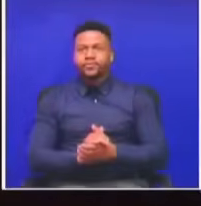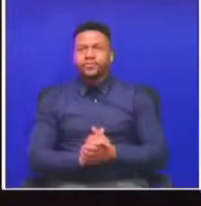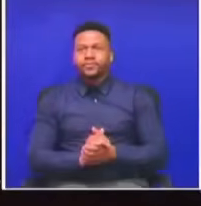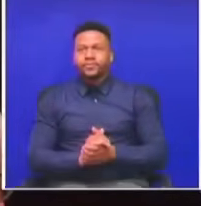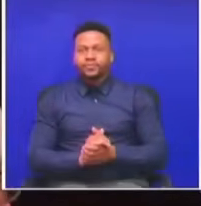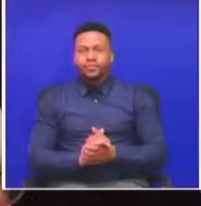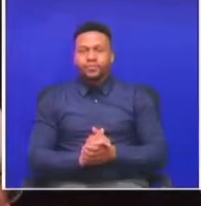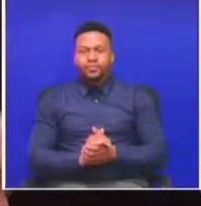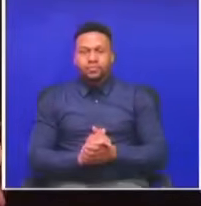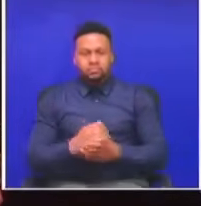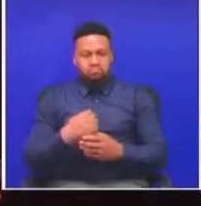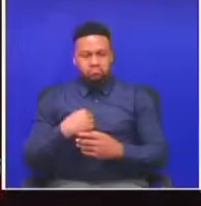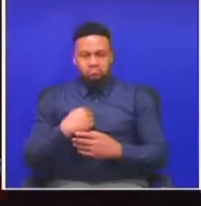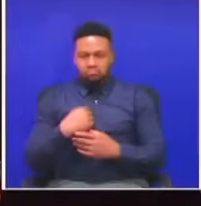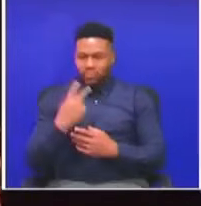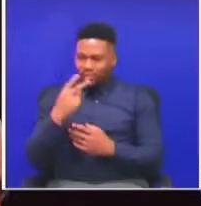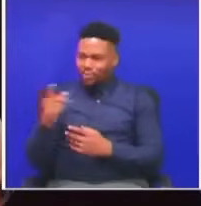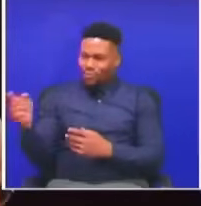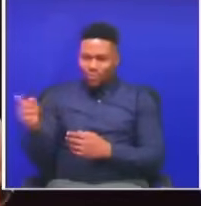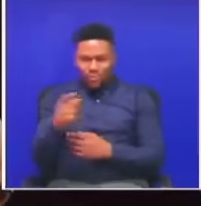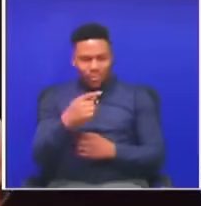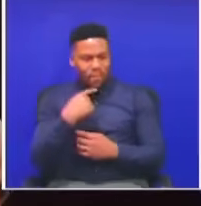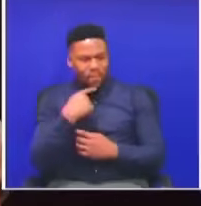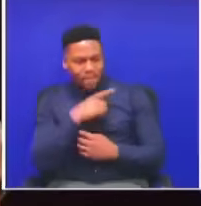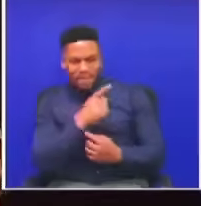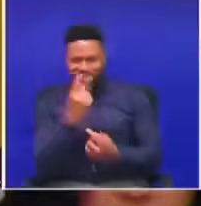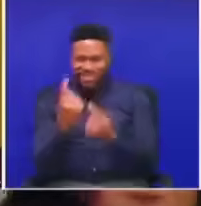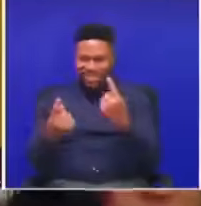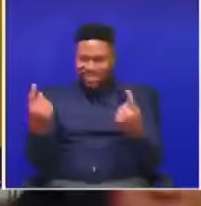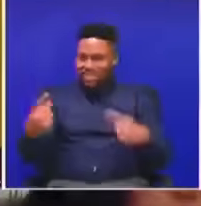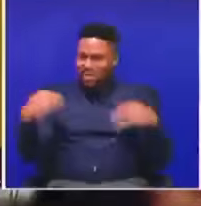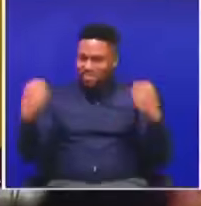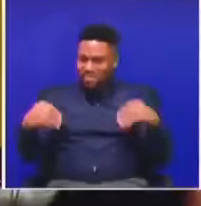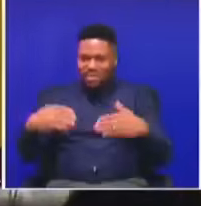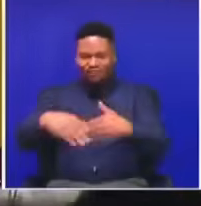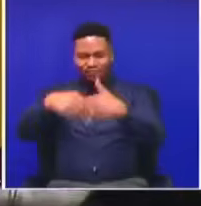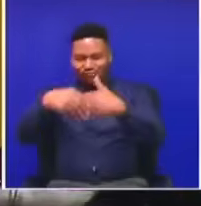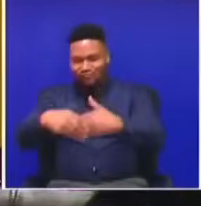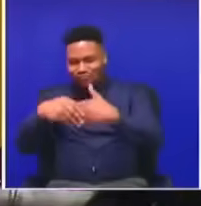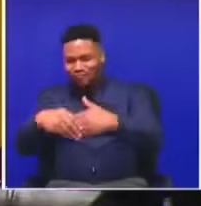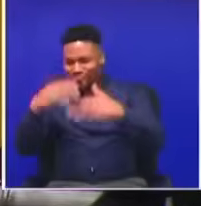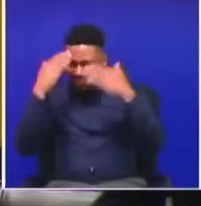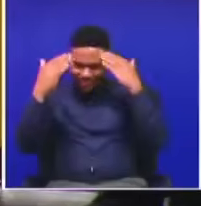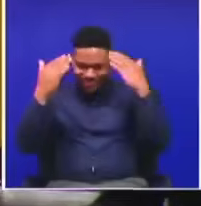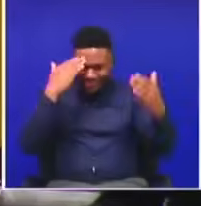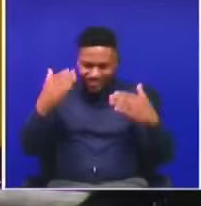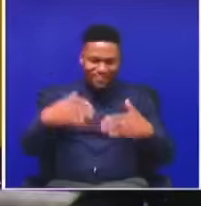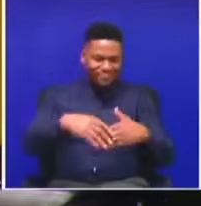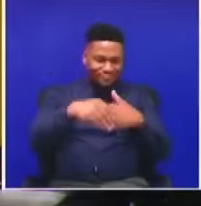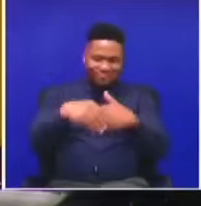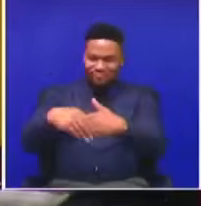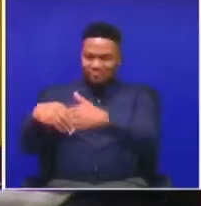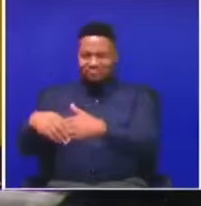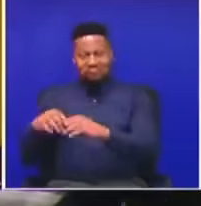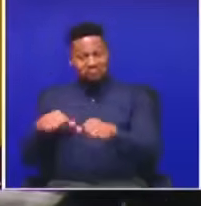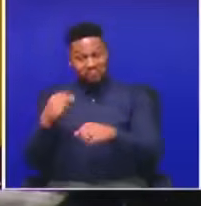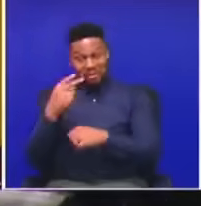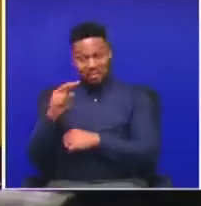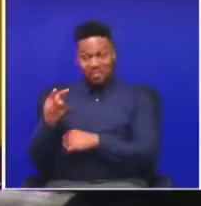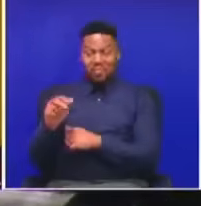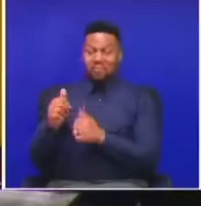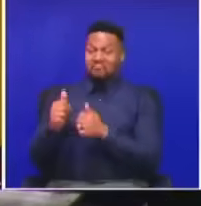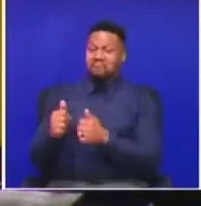I can see you have missed one another. There's a lot of handshaking and greeting before we start.